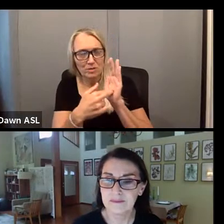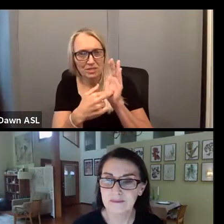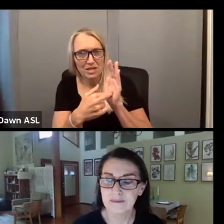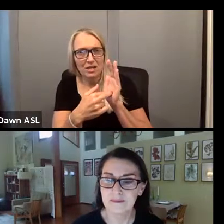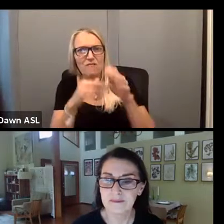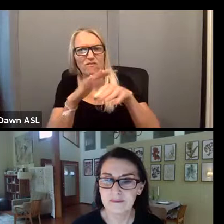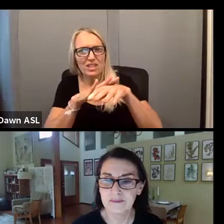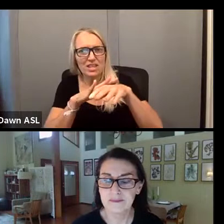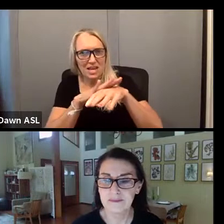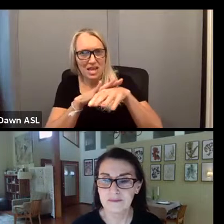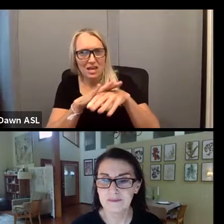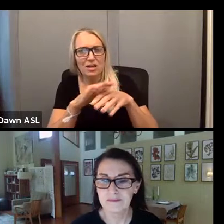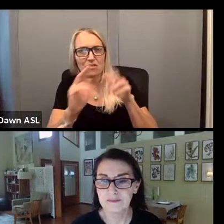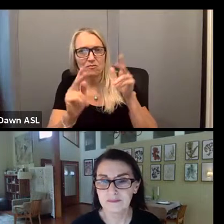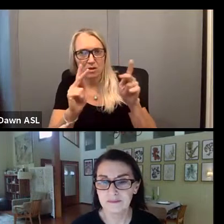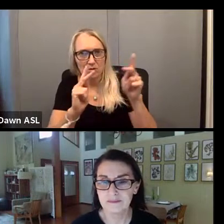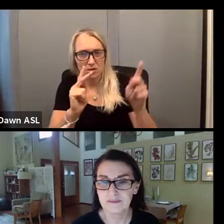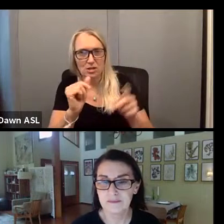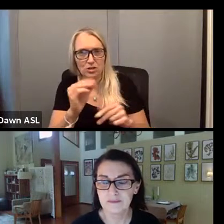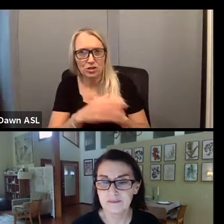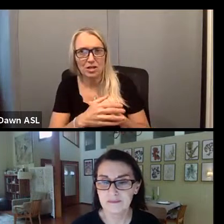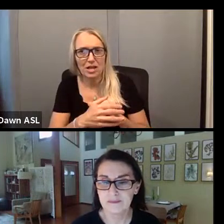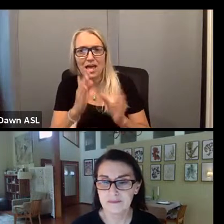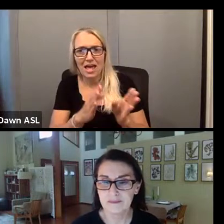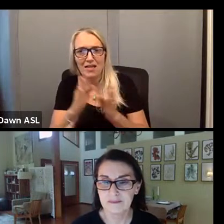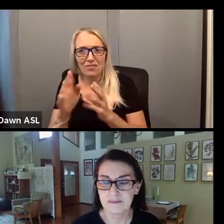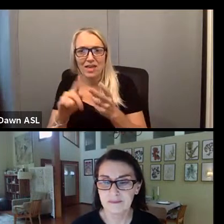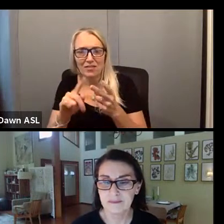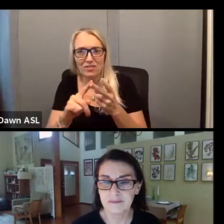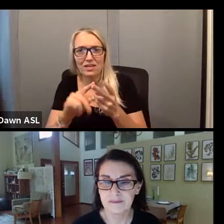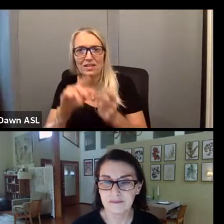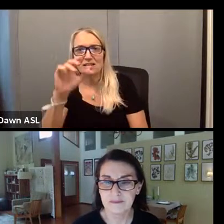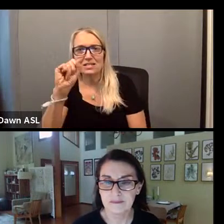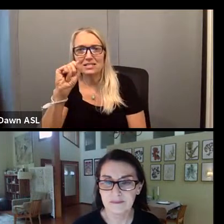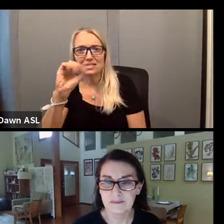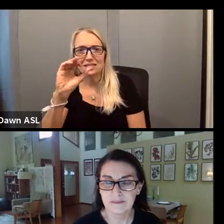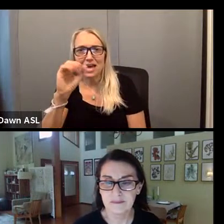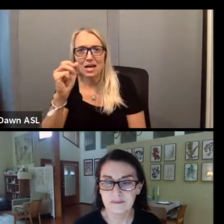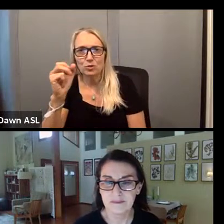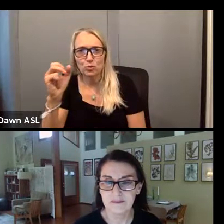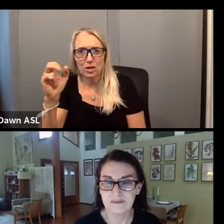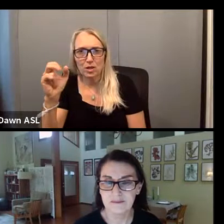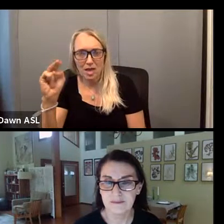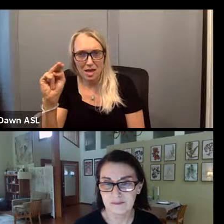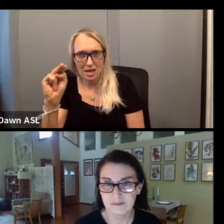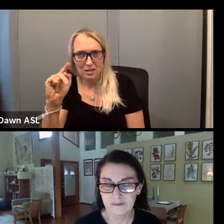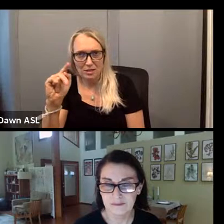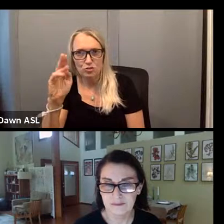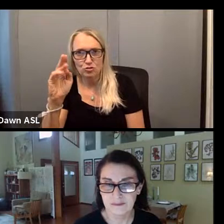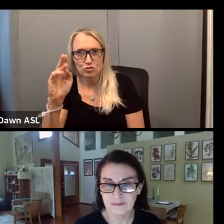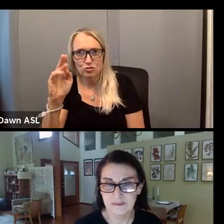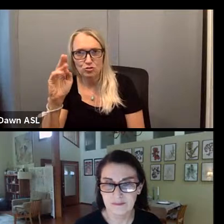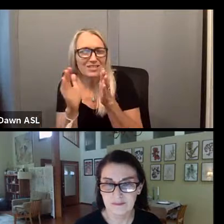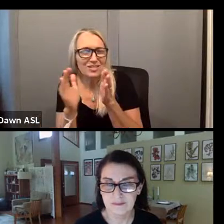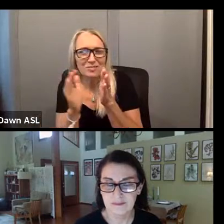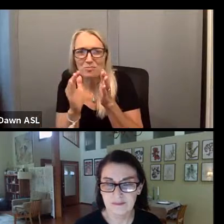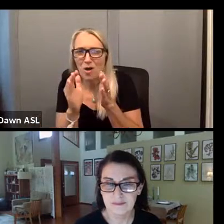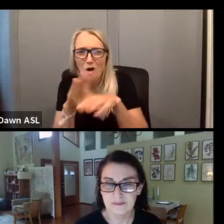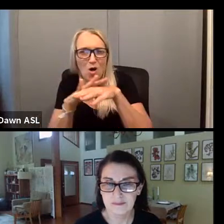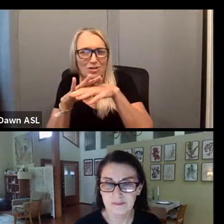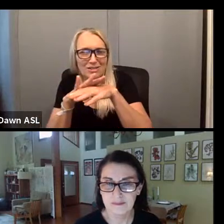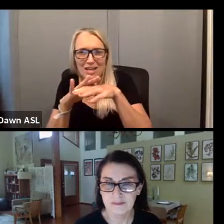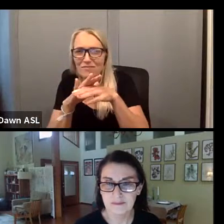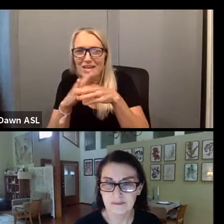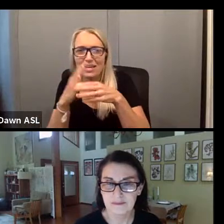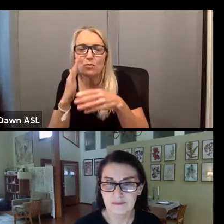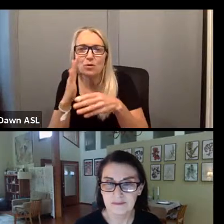other tribe nearby is the Squaxin Island tribe. And of course, that's so small, it will end up being not divided, and that's a good